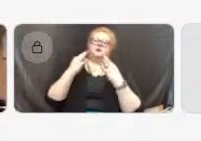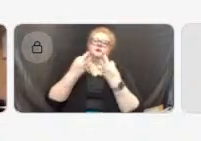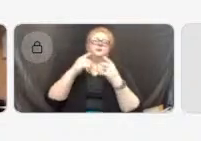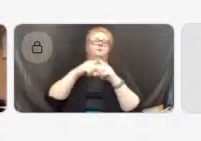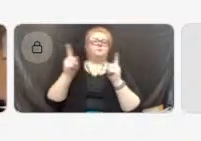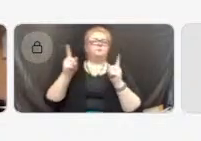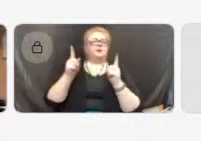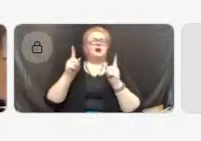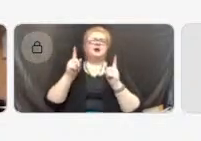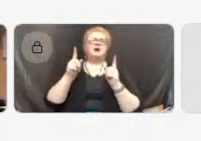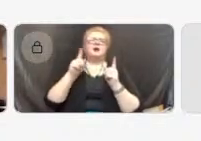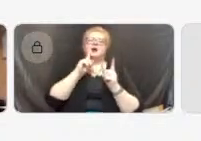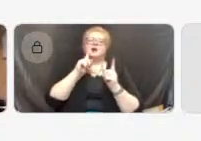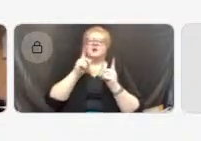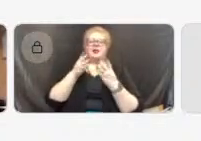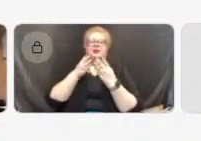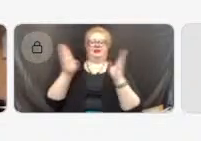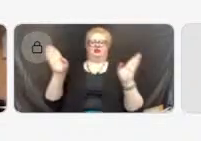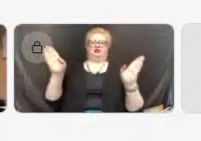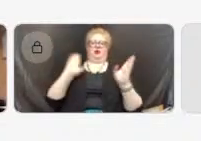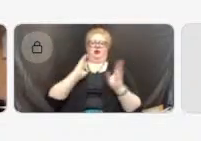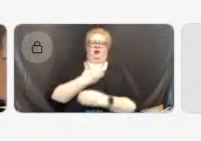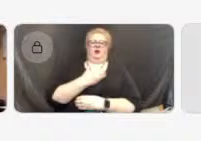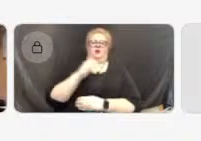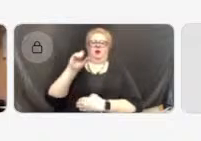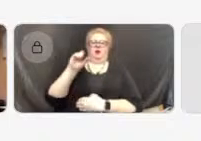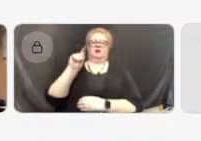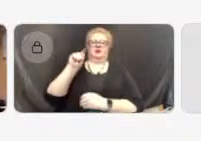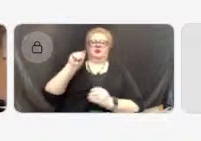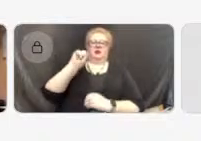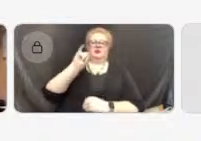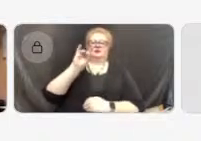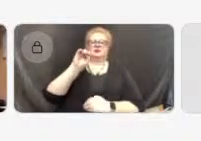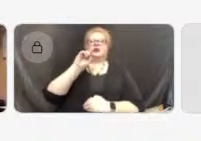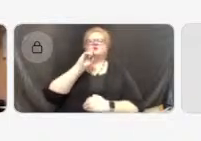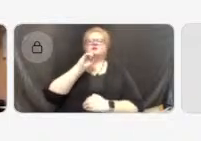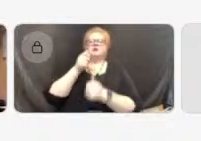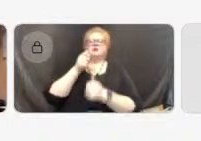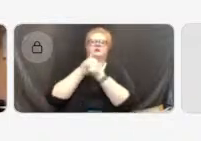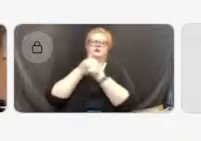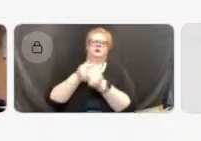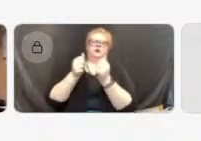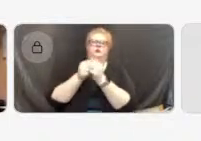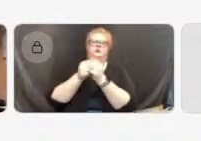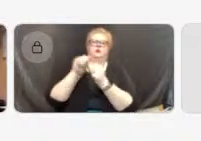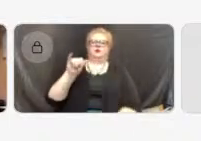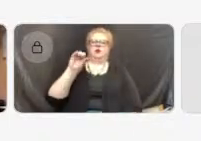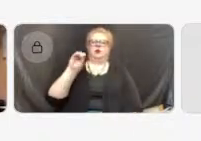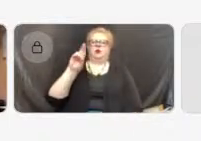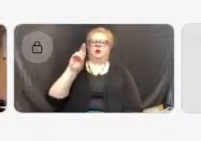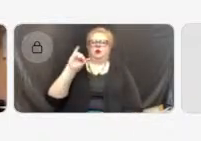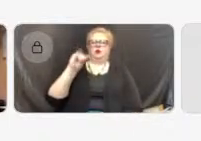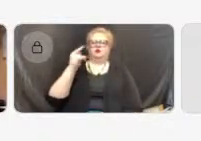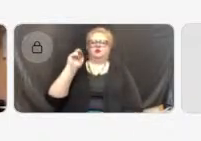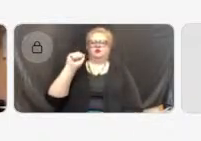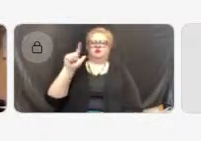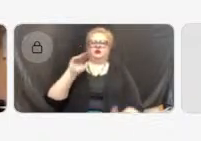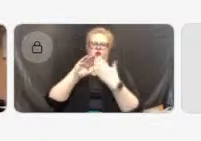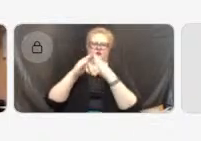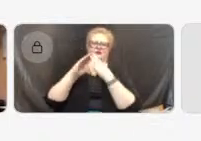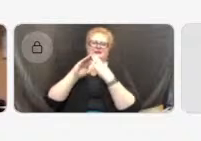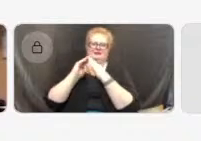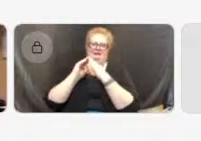that our lot sizes are conforming with the original city that were 43.